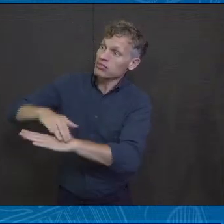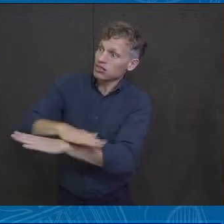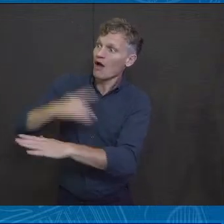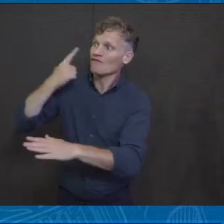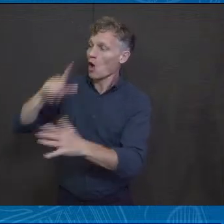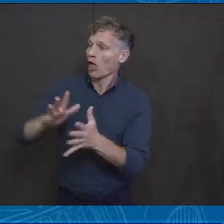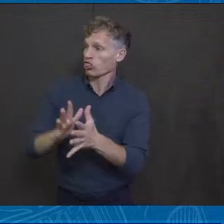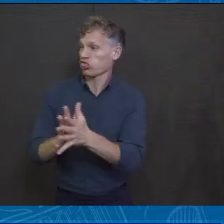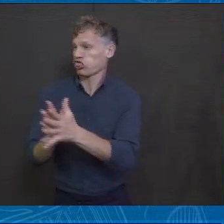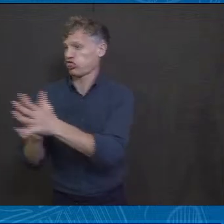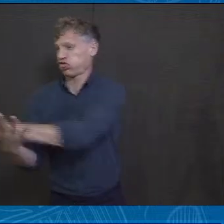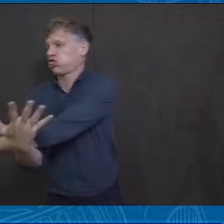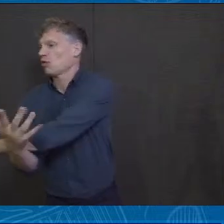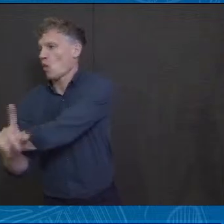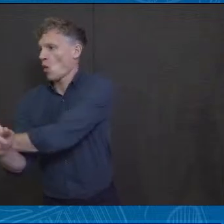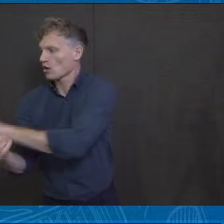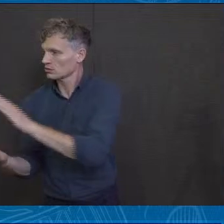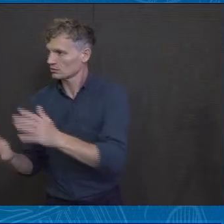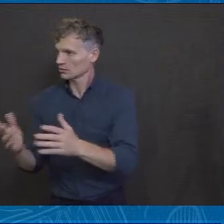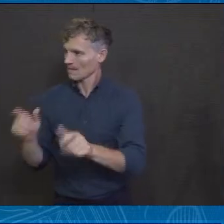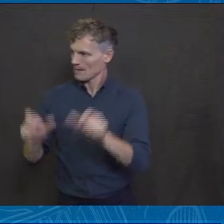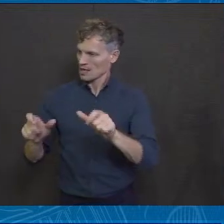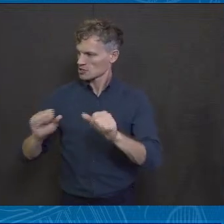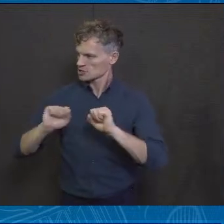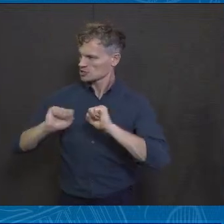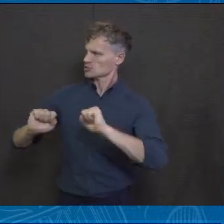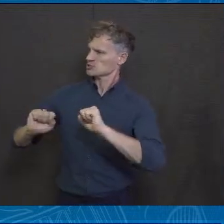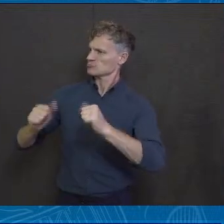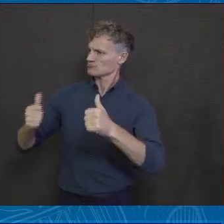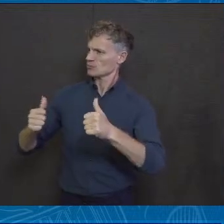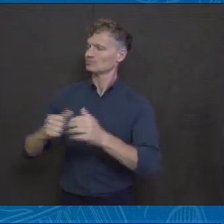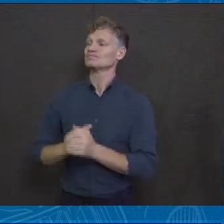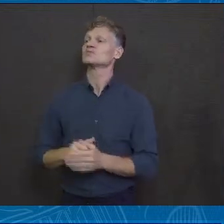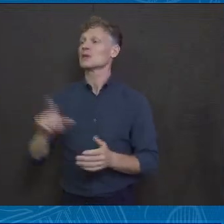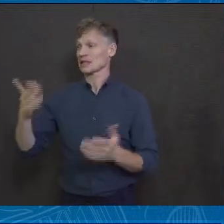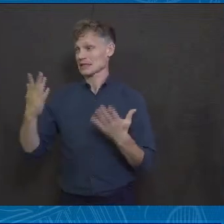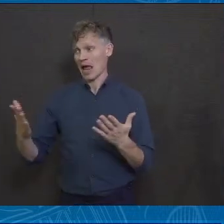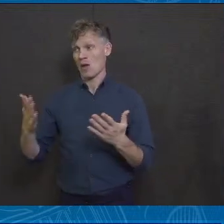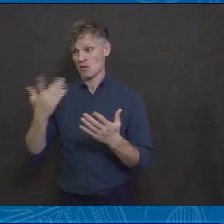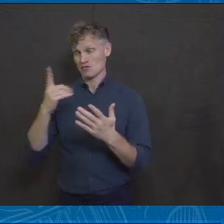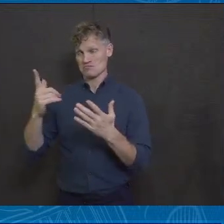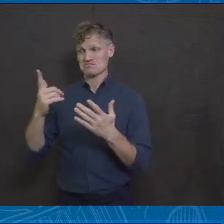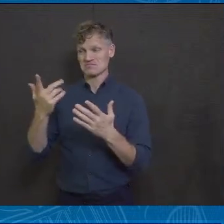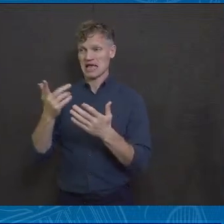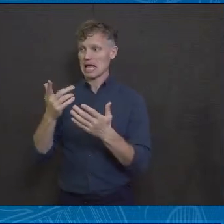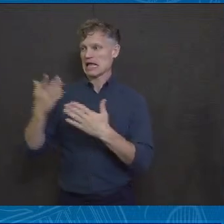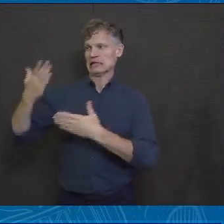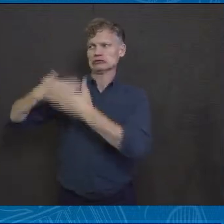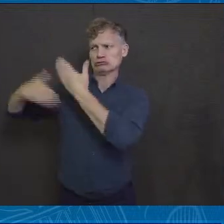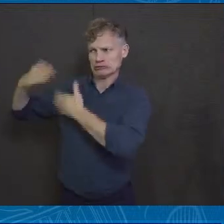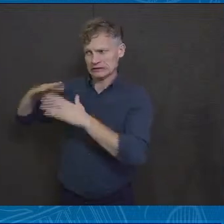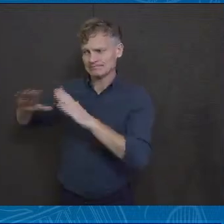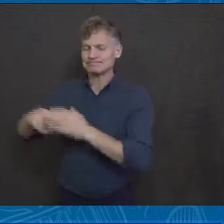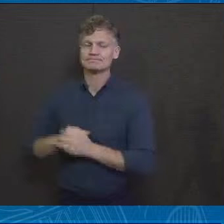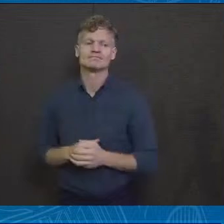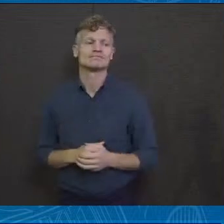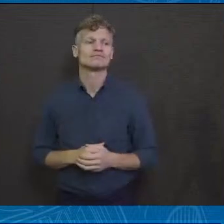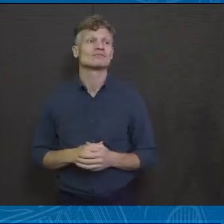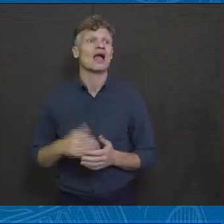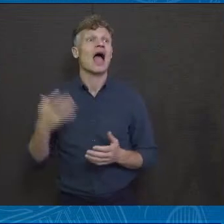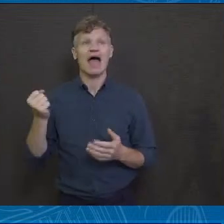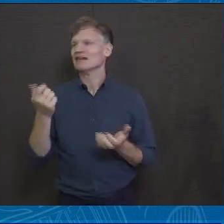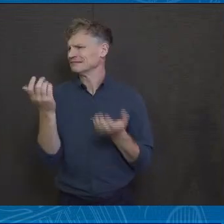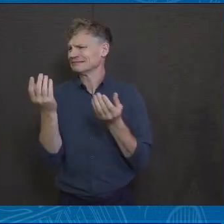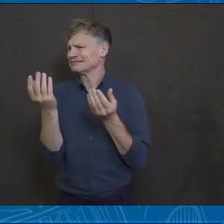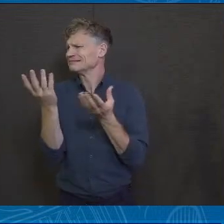Okay, as a background, our municipality has faced several incidents of slope failures